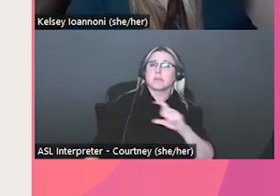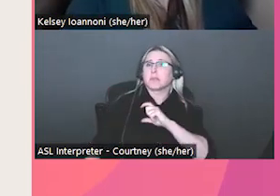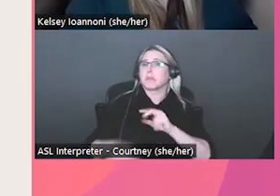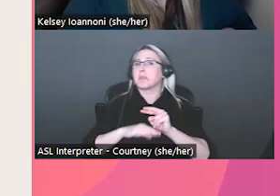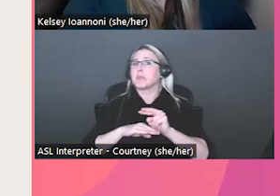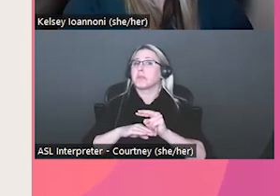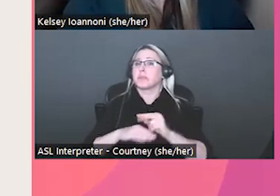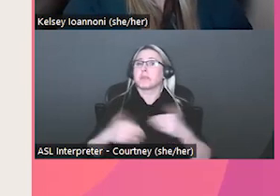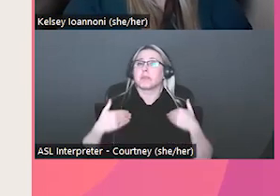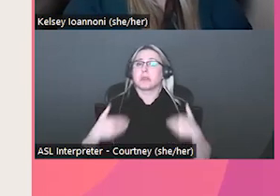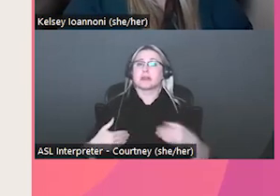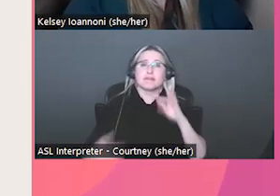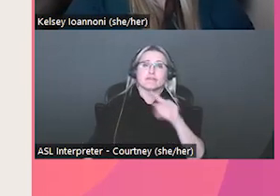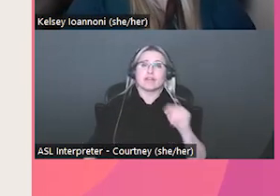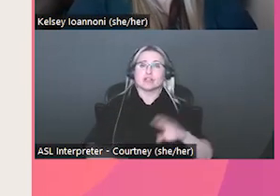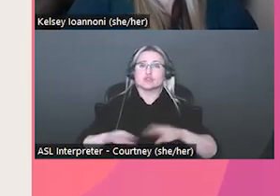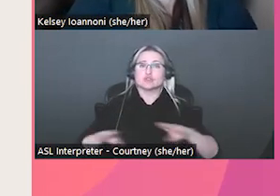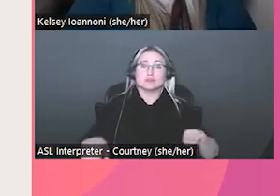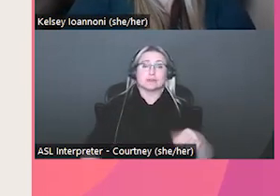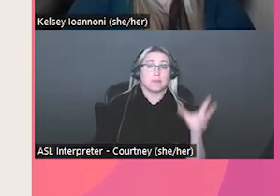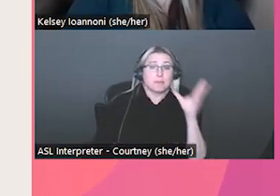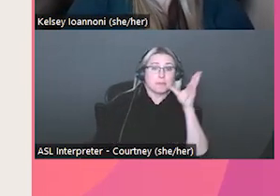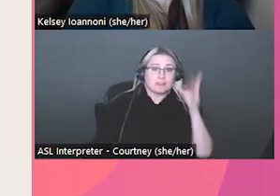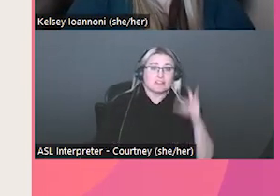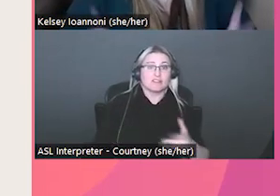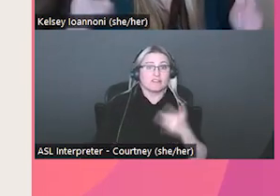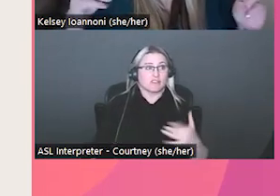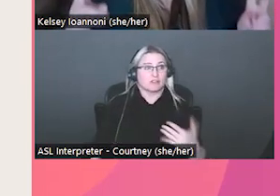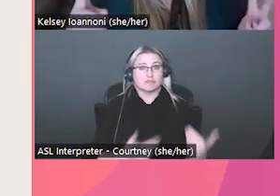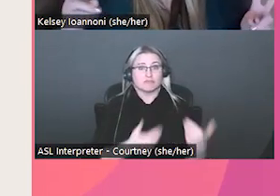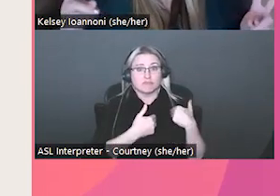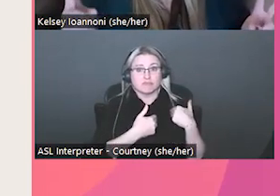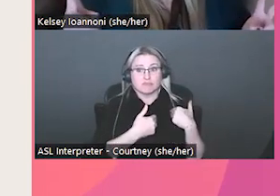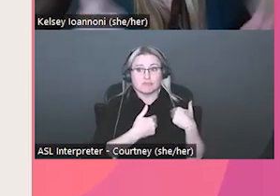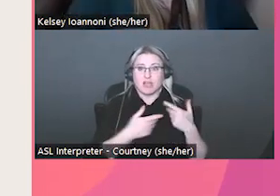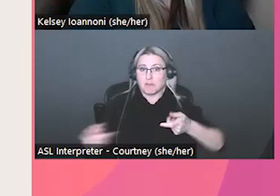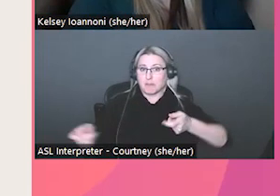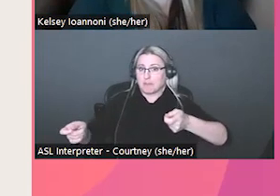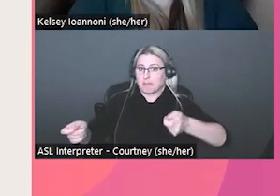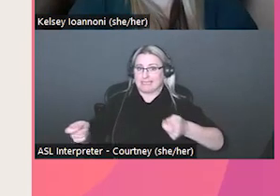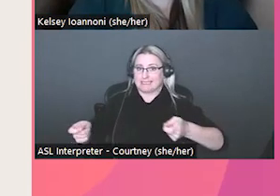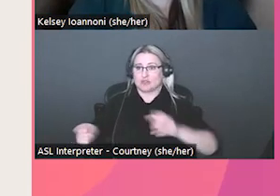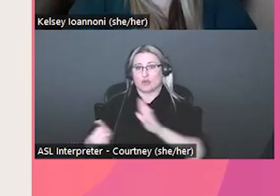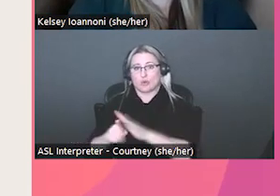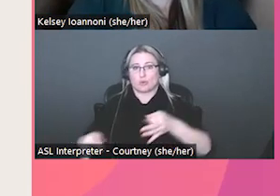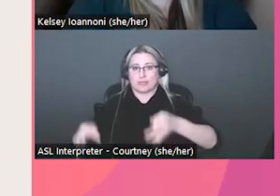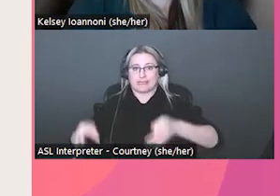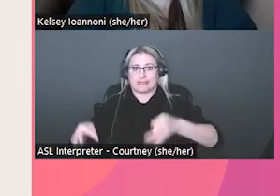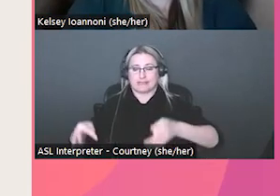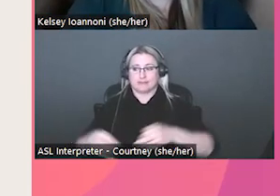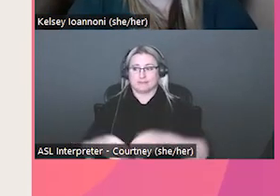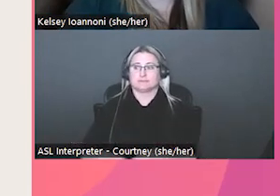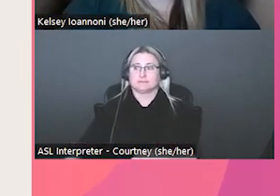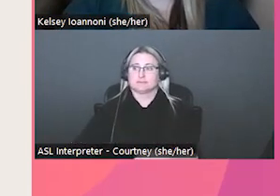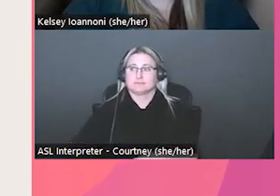children and the pressure on parents, or the responsibility of parents for, quote, managing the weight of their children by